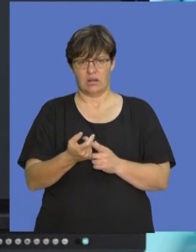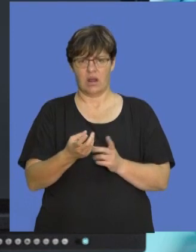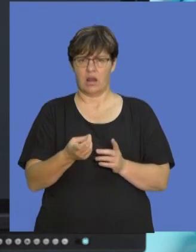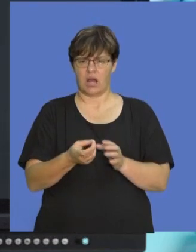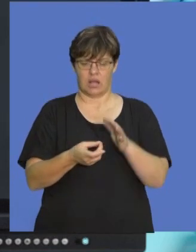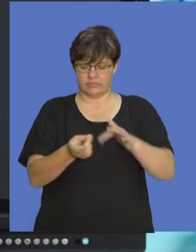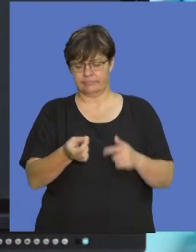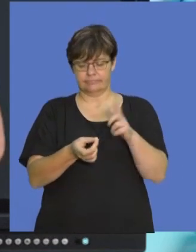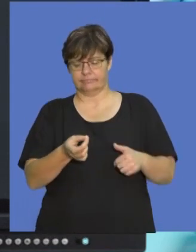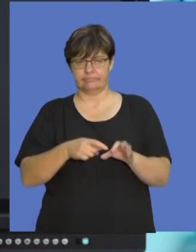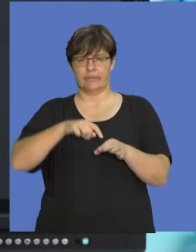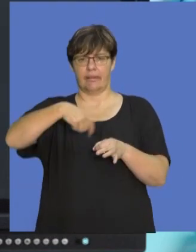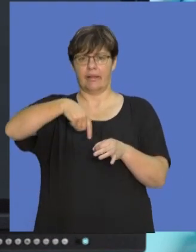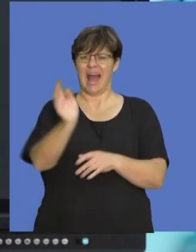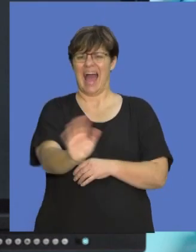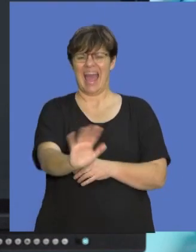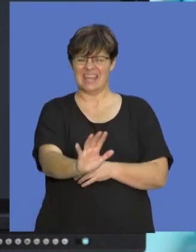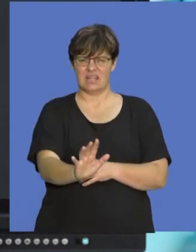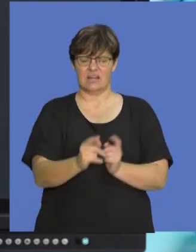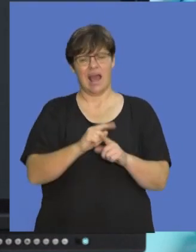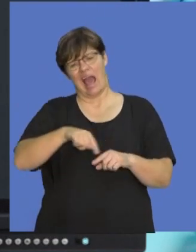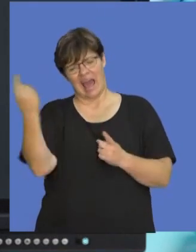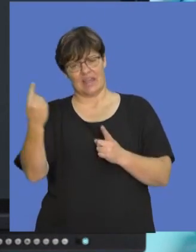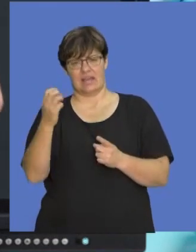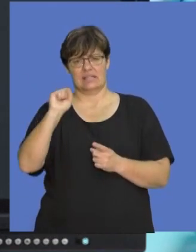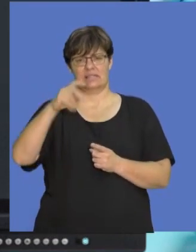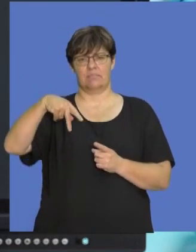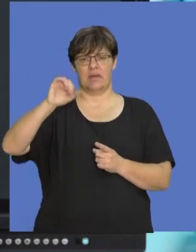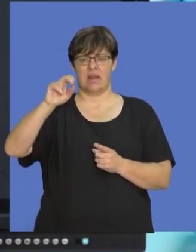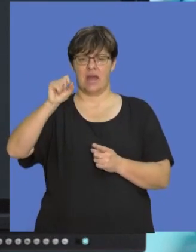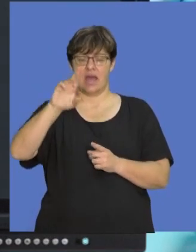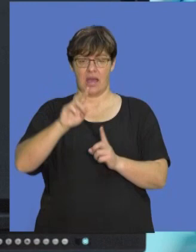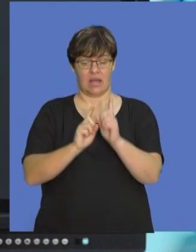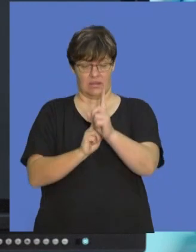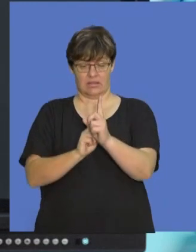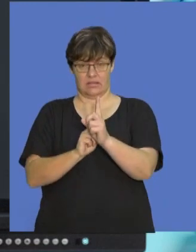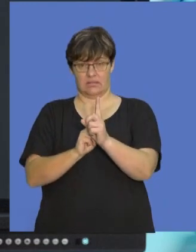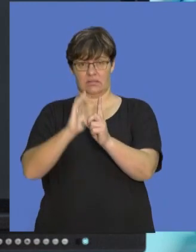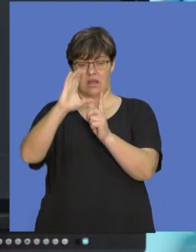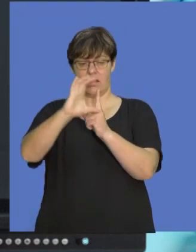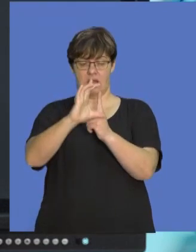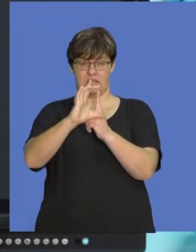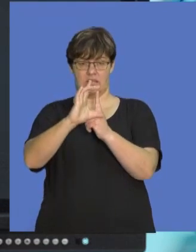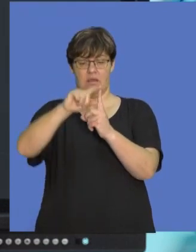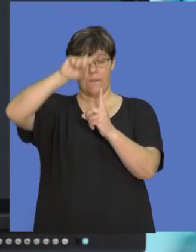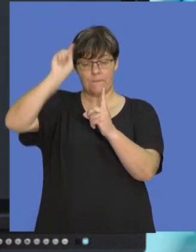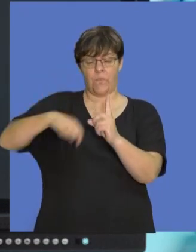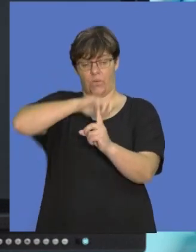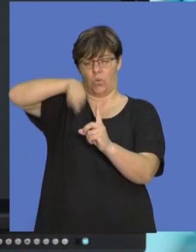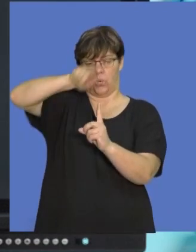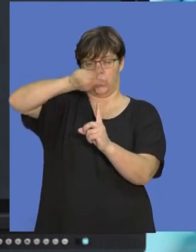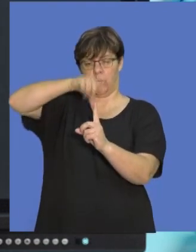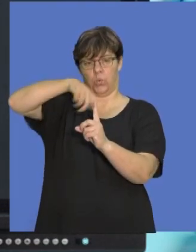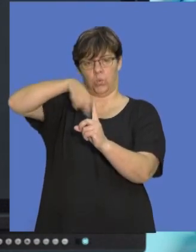spinner. No, I'm not giving you permission to play with a fidget spinner. This is a needle that is placed on a card that